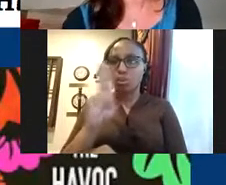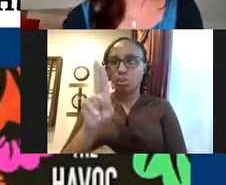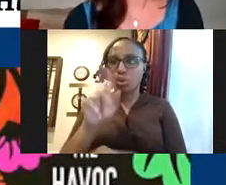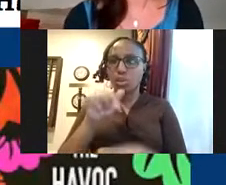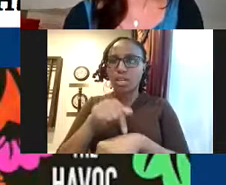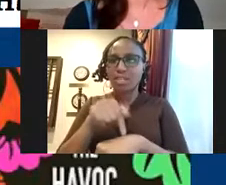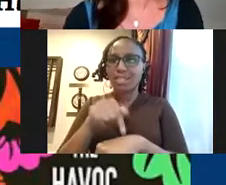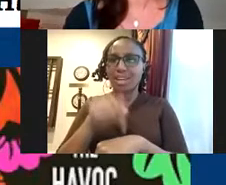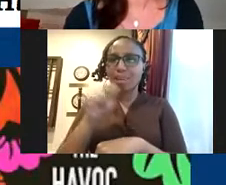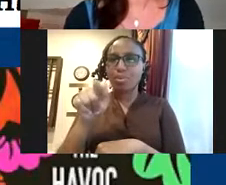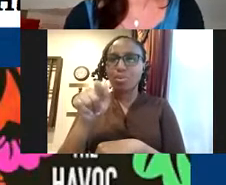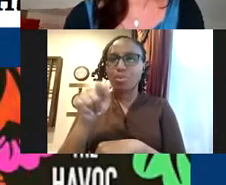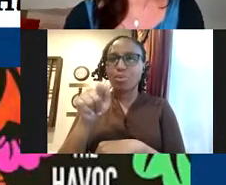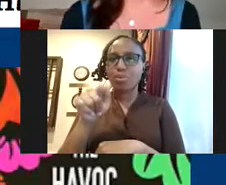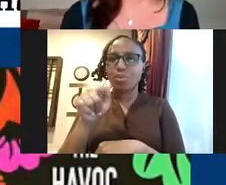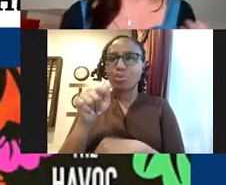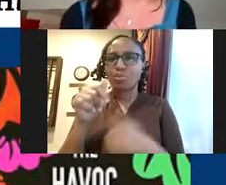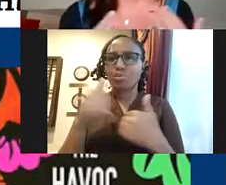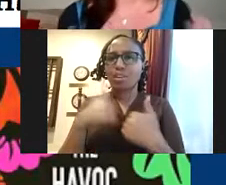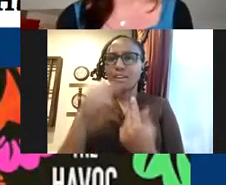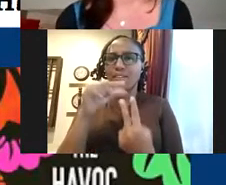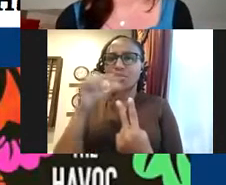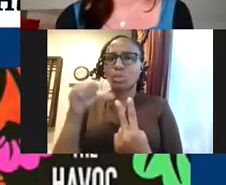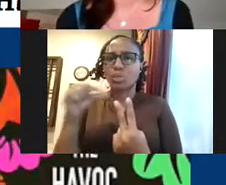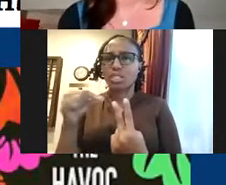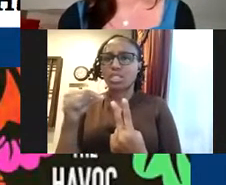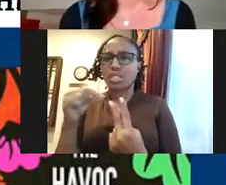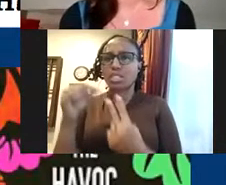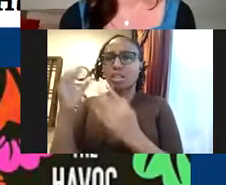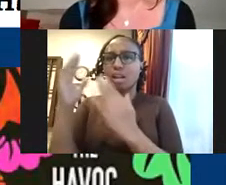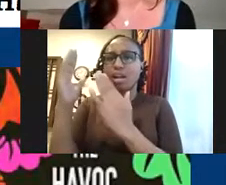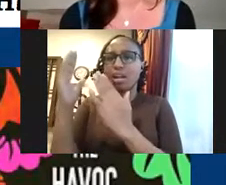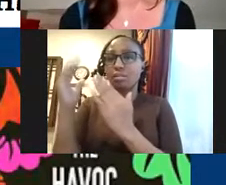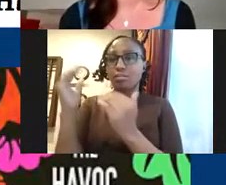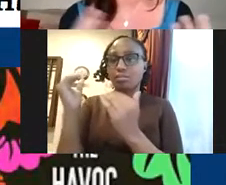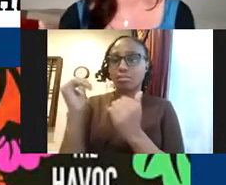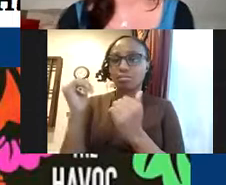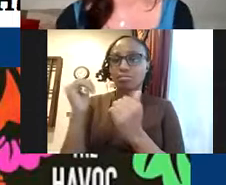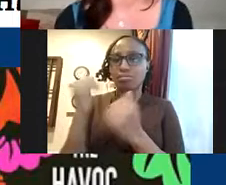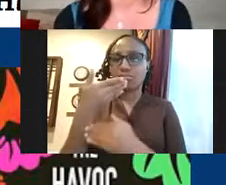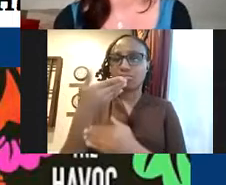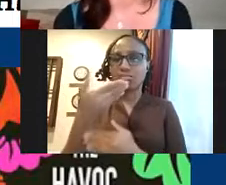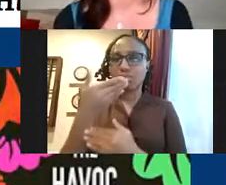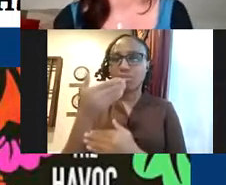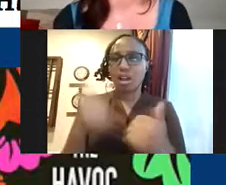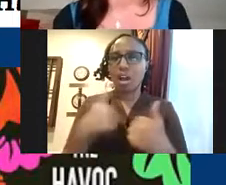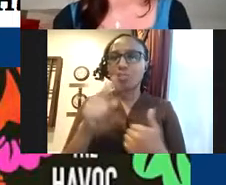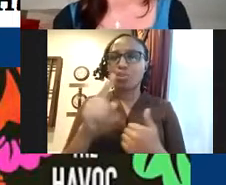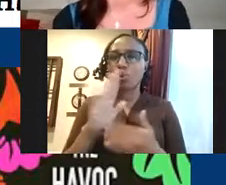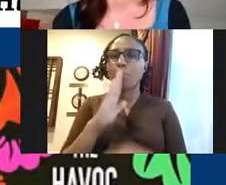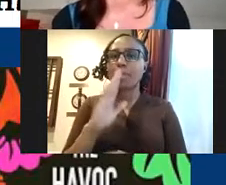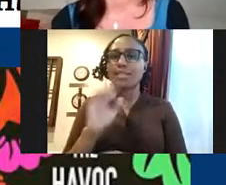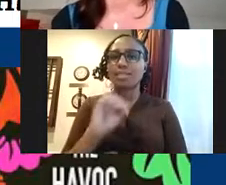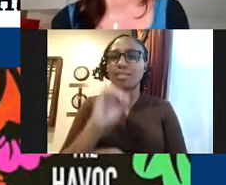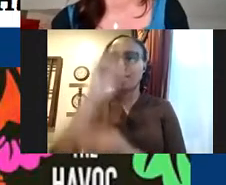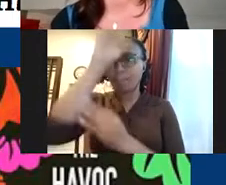when you wrote The Havoc of Choice, were you anticipating particular responses? Have you been surprised by how people